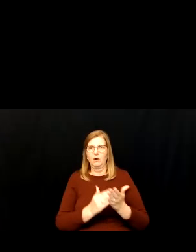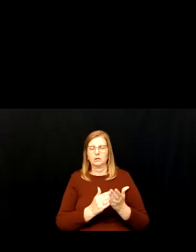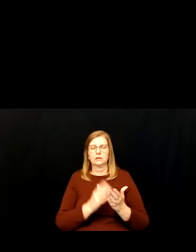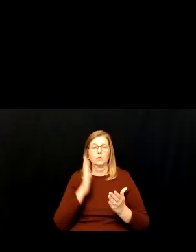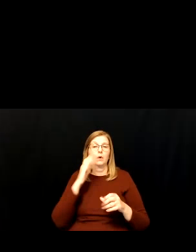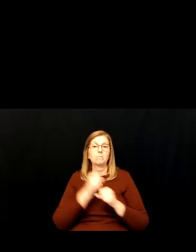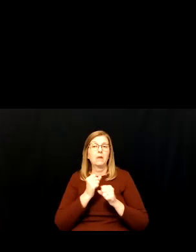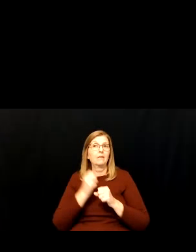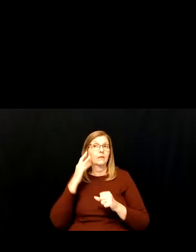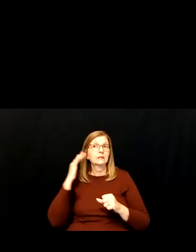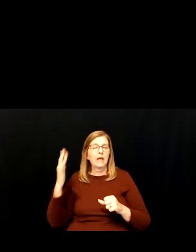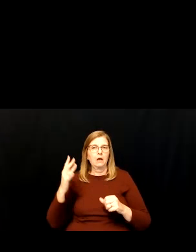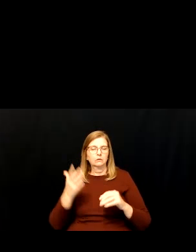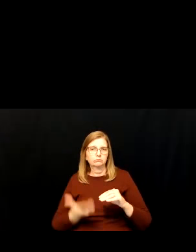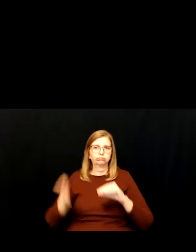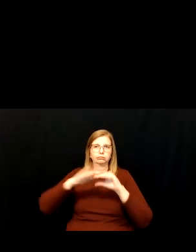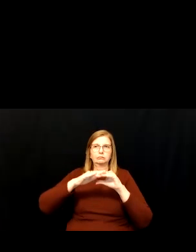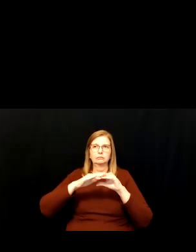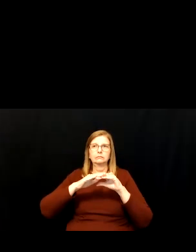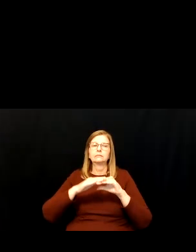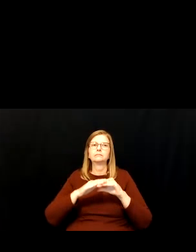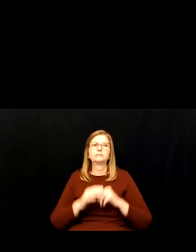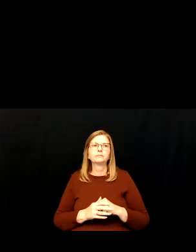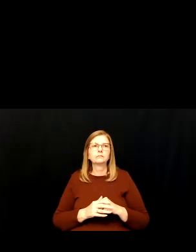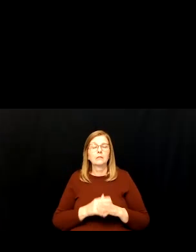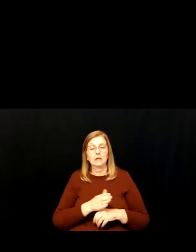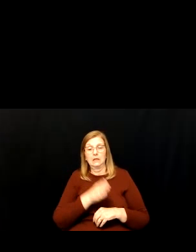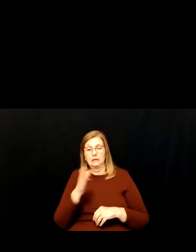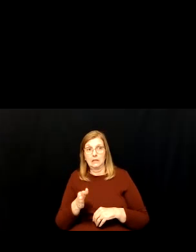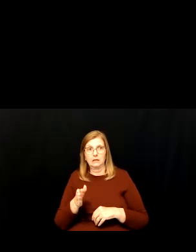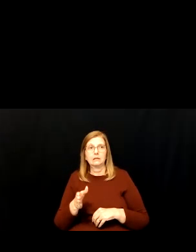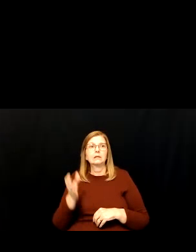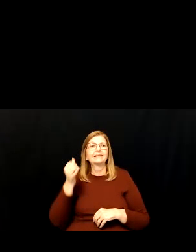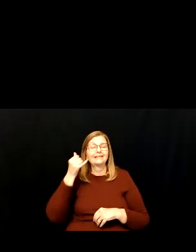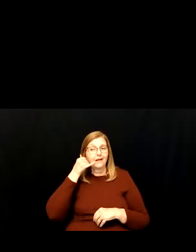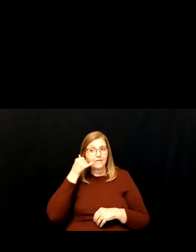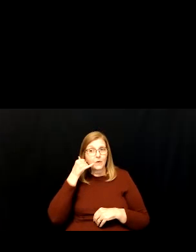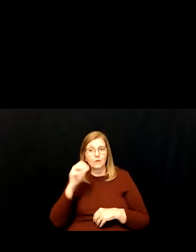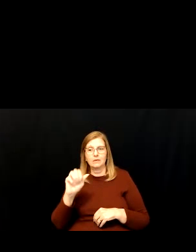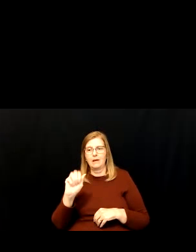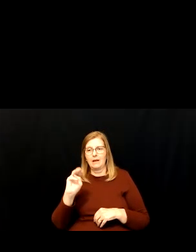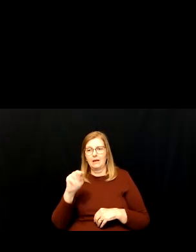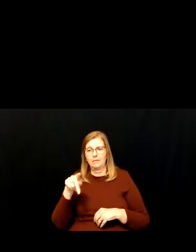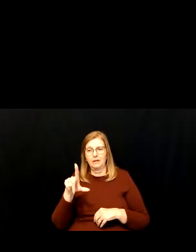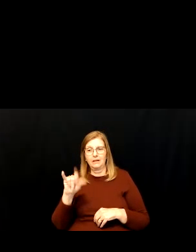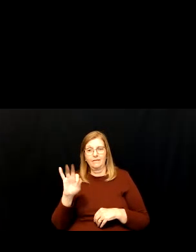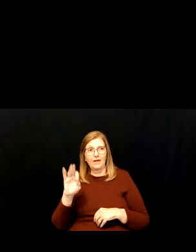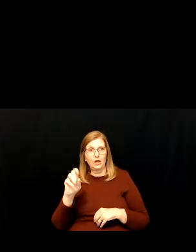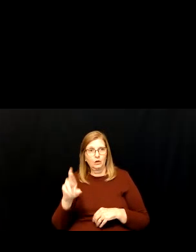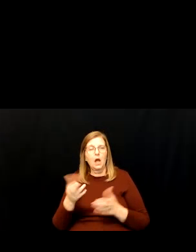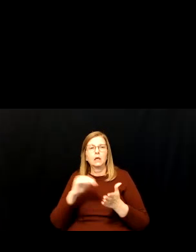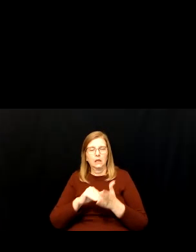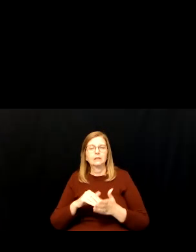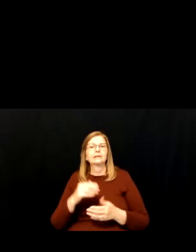amplify your speech. The second is a telephone amplifier. Again, it would amplify